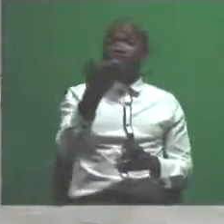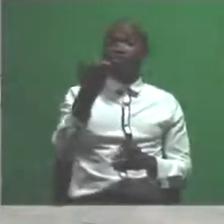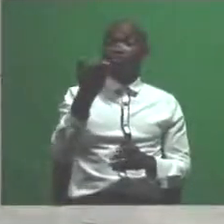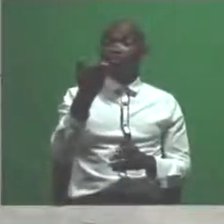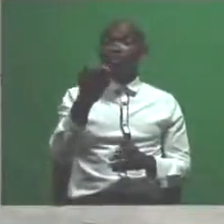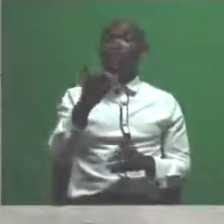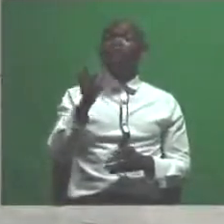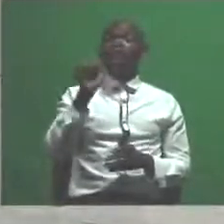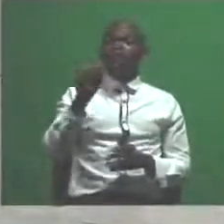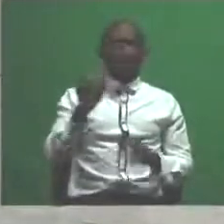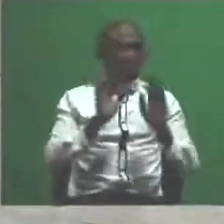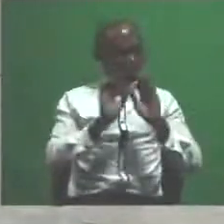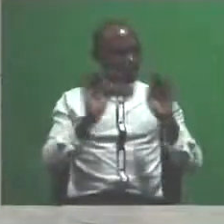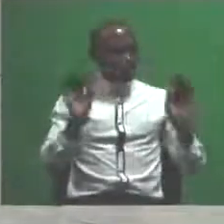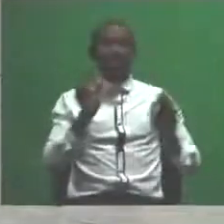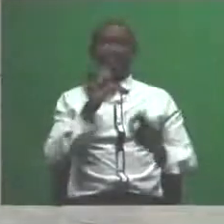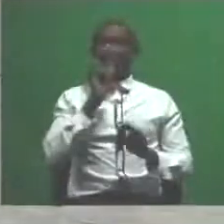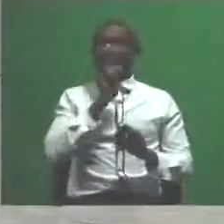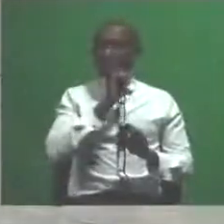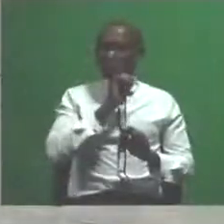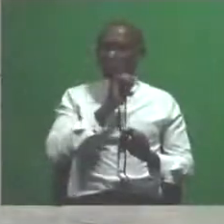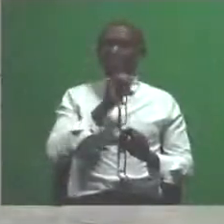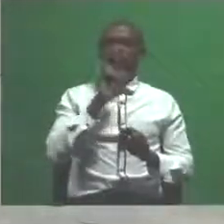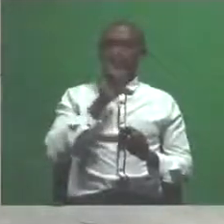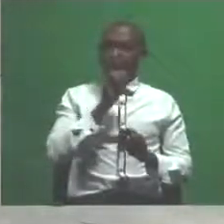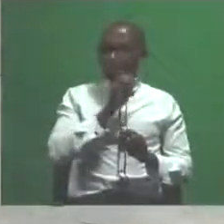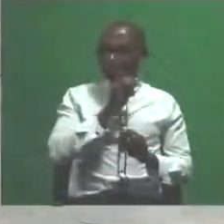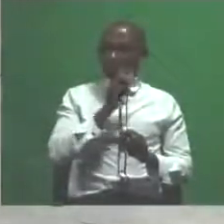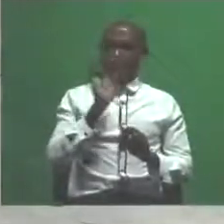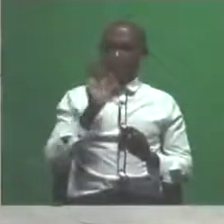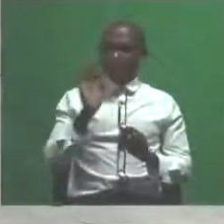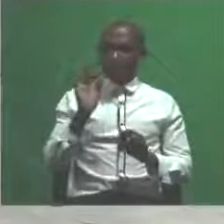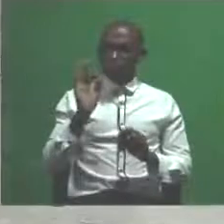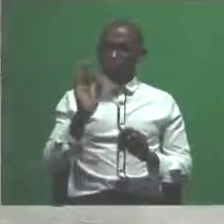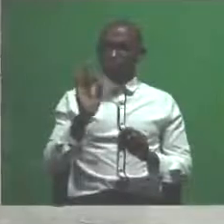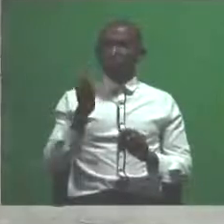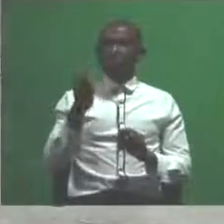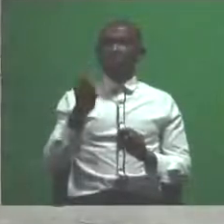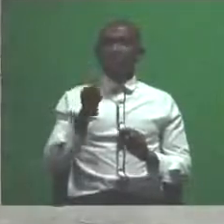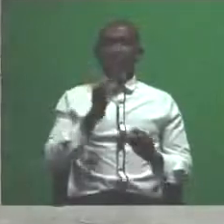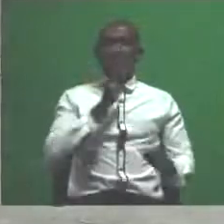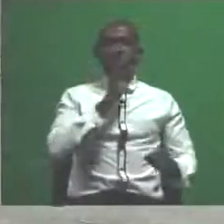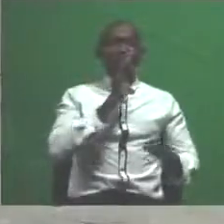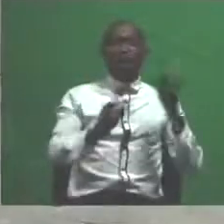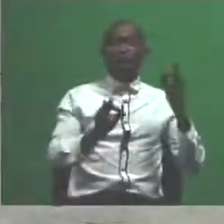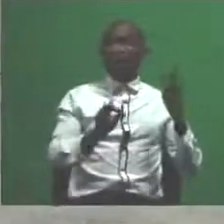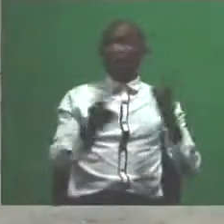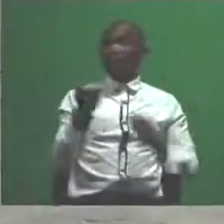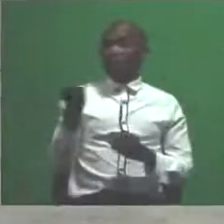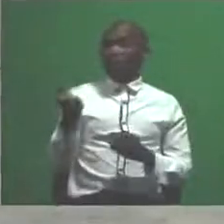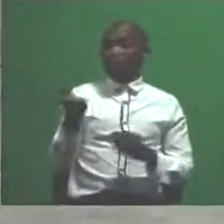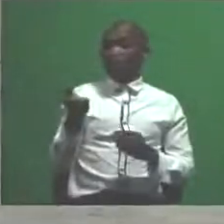Yes, you are right. That is burning of matches.